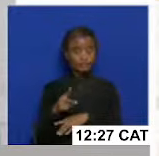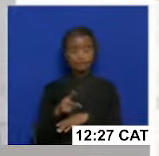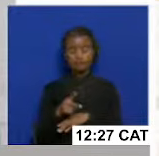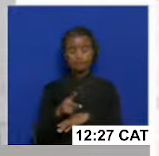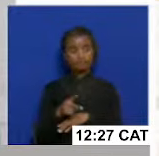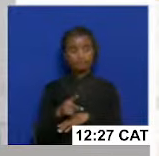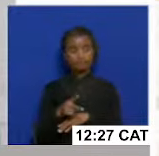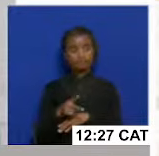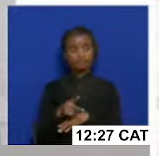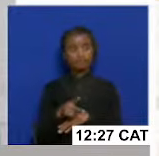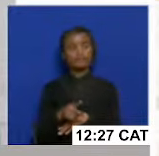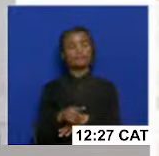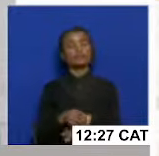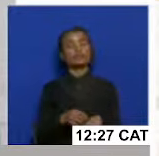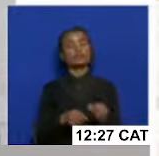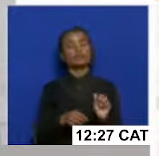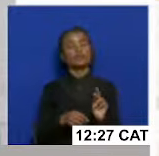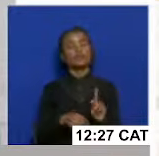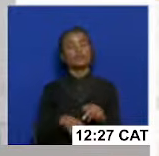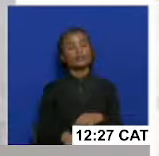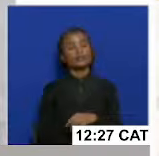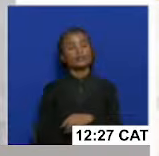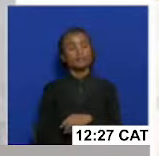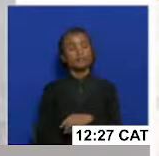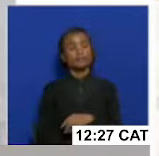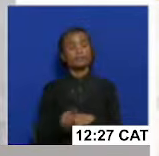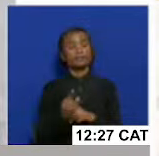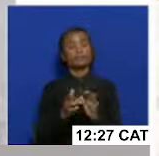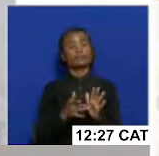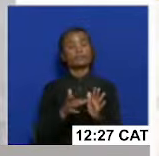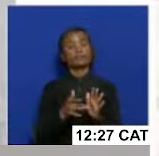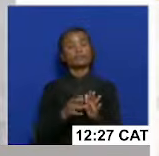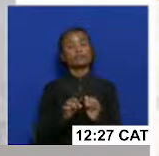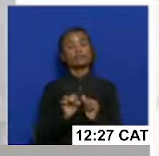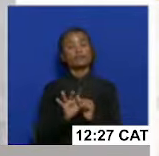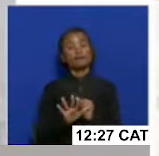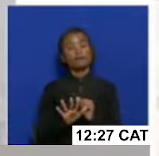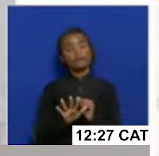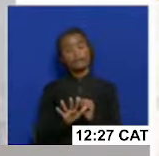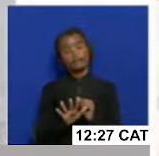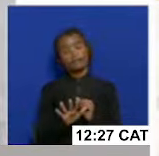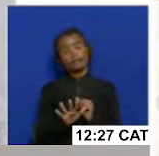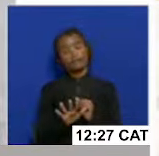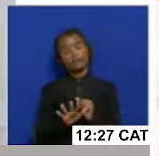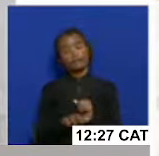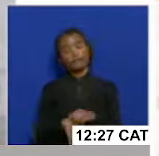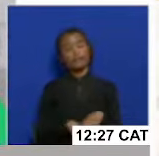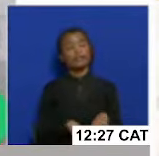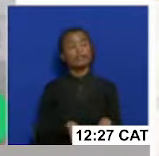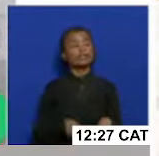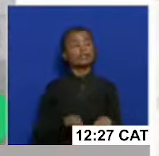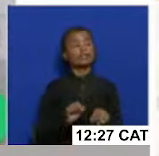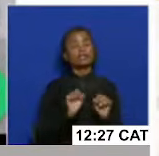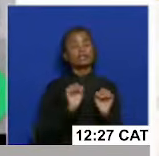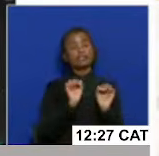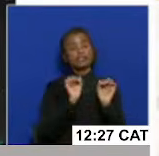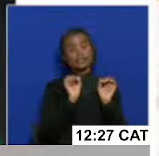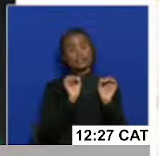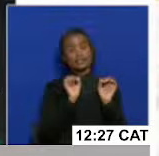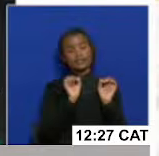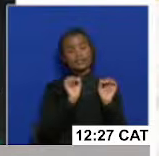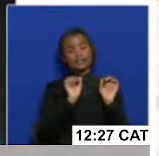Okay. On page 5 there, at 46 minutes past 7, Officer Stolz asks you, are you